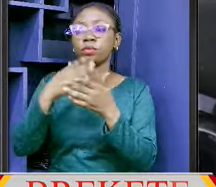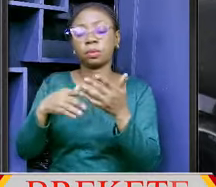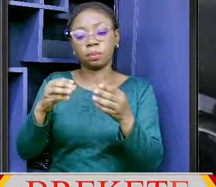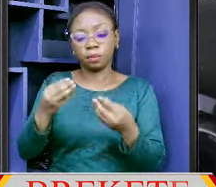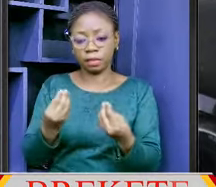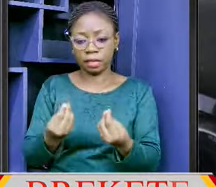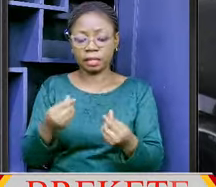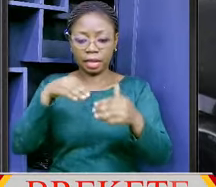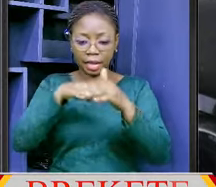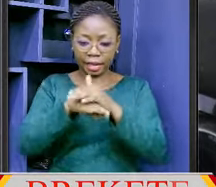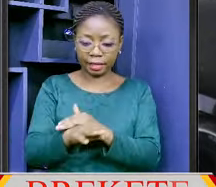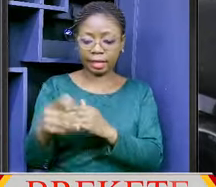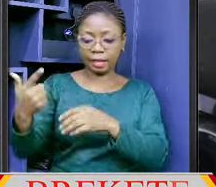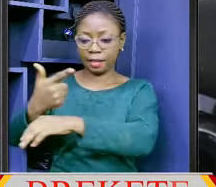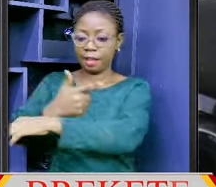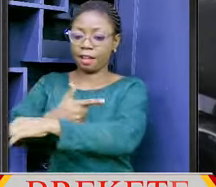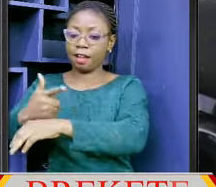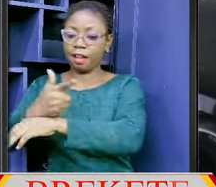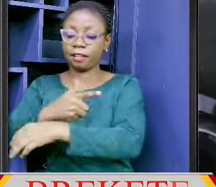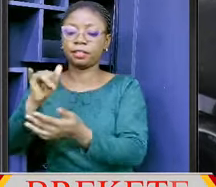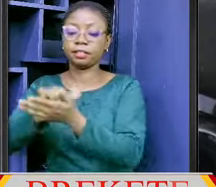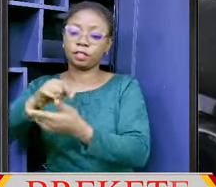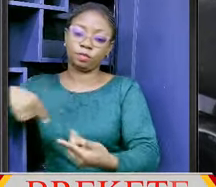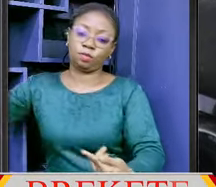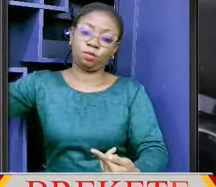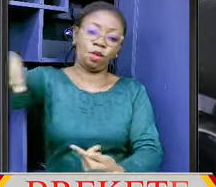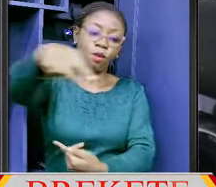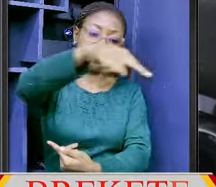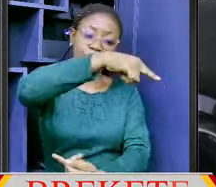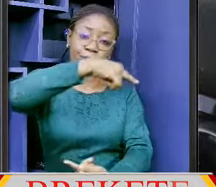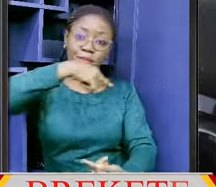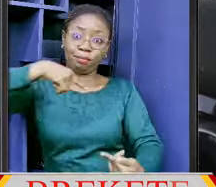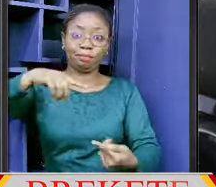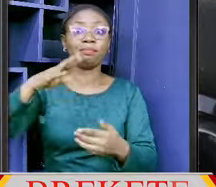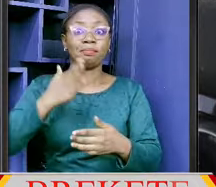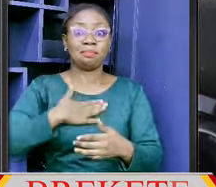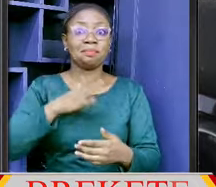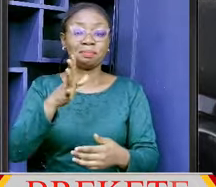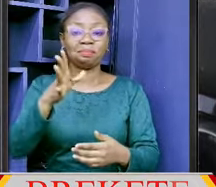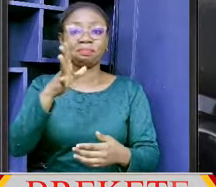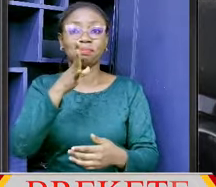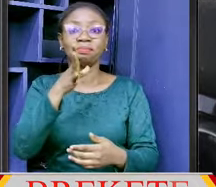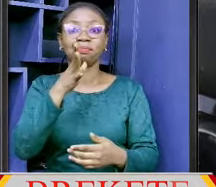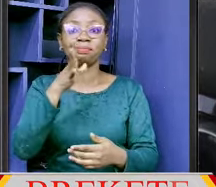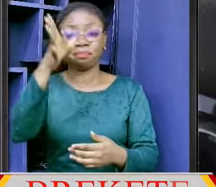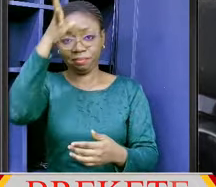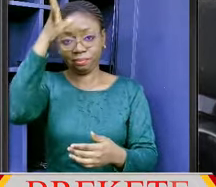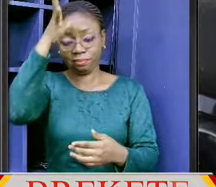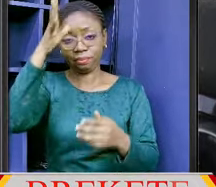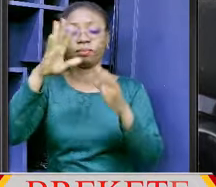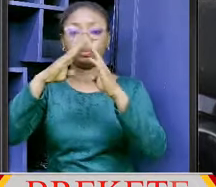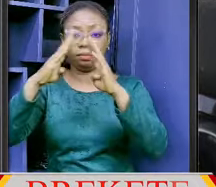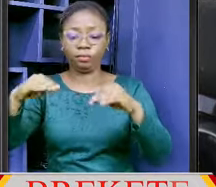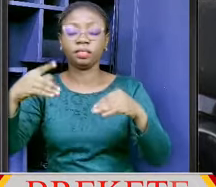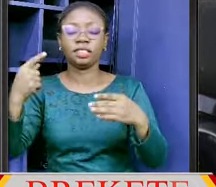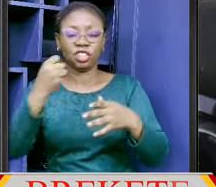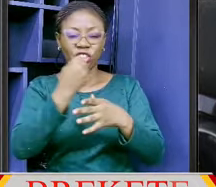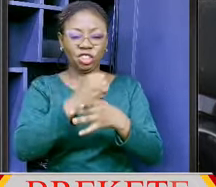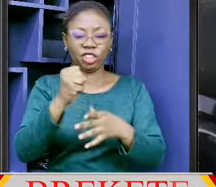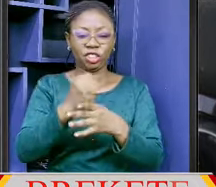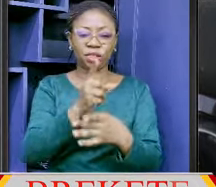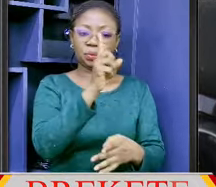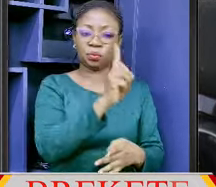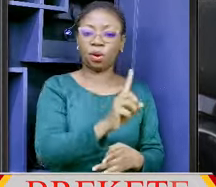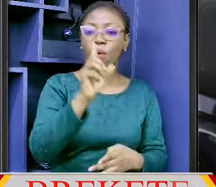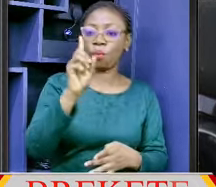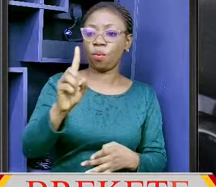enter the garden that surrounded my father's compound. They give us, they shared it one. In that one, they gave